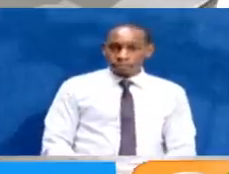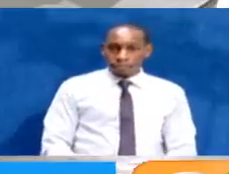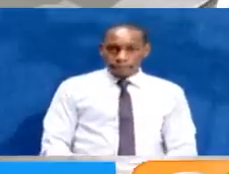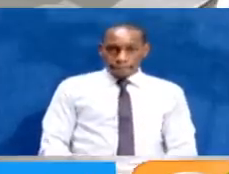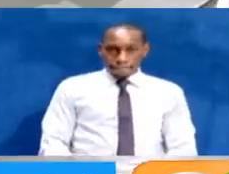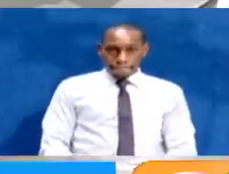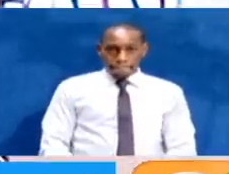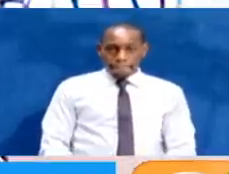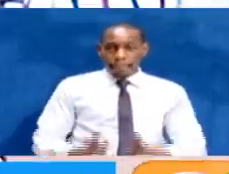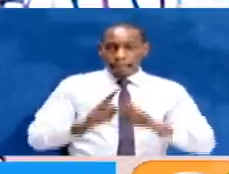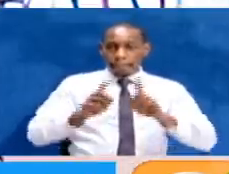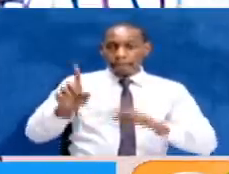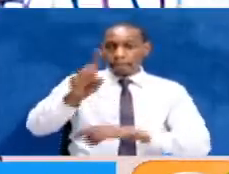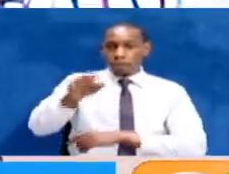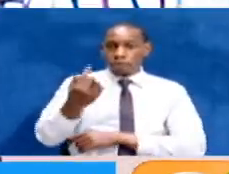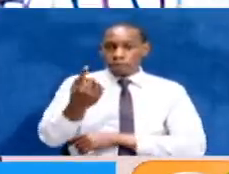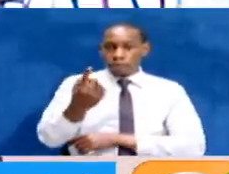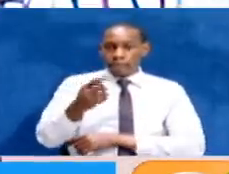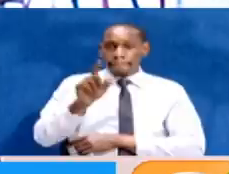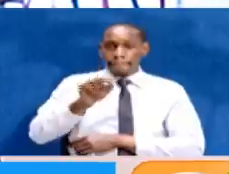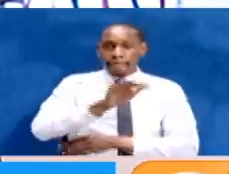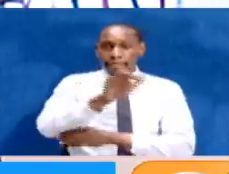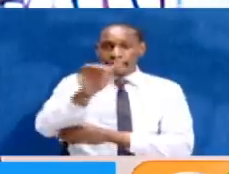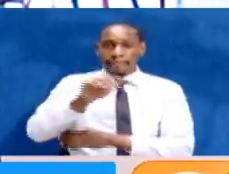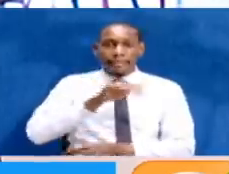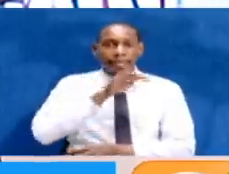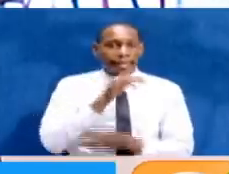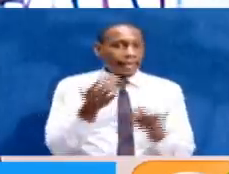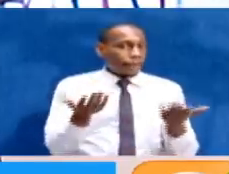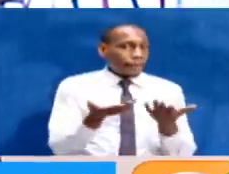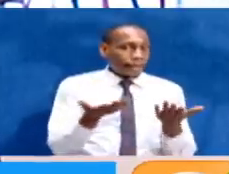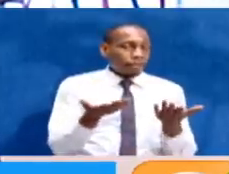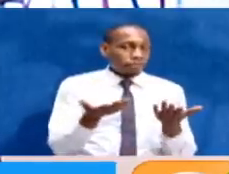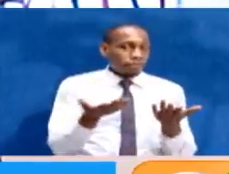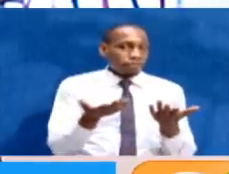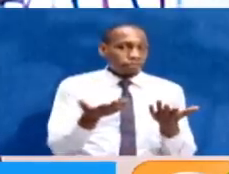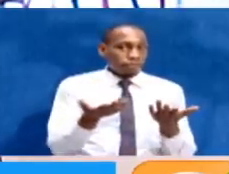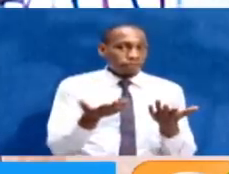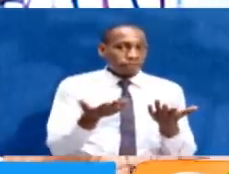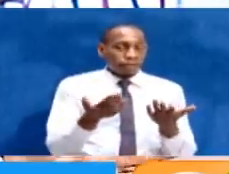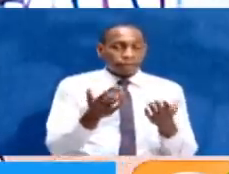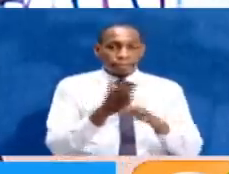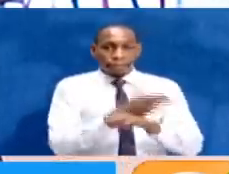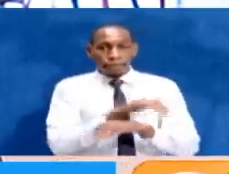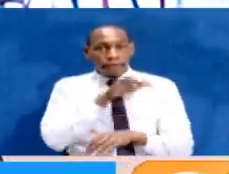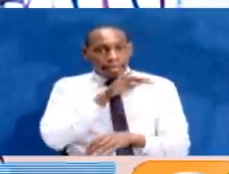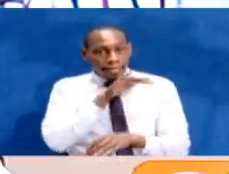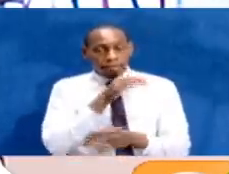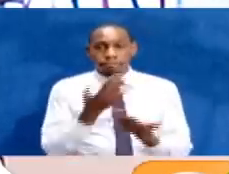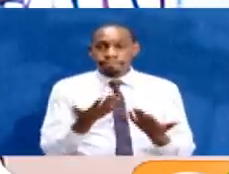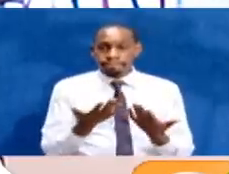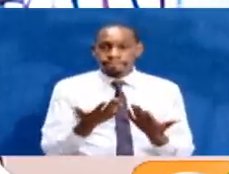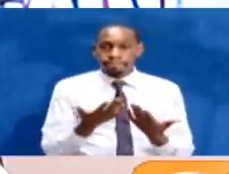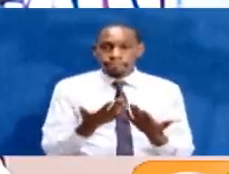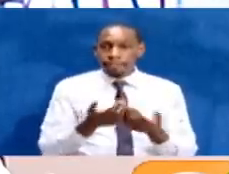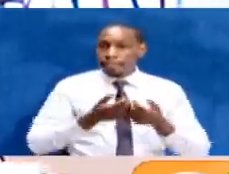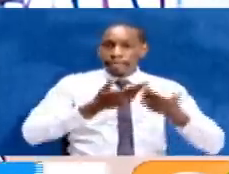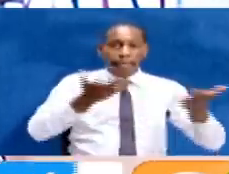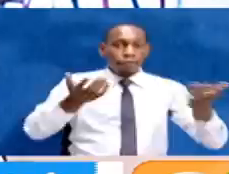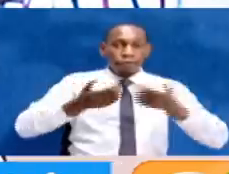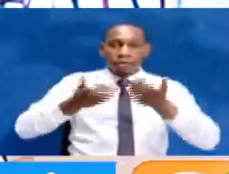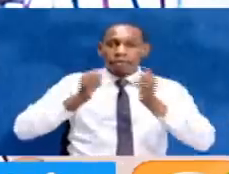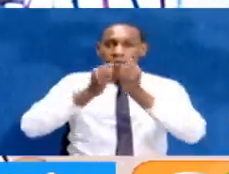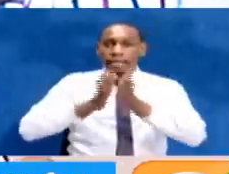but Linus, one question that we must ask, where is Raila Odinga in all of these things? I mean, initially he was everywhere